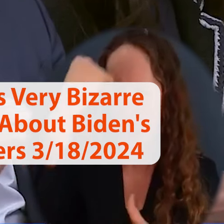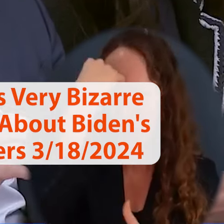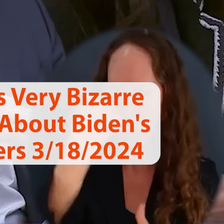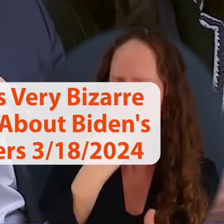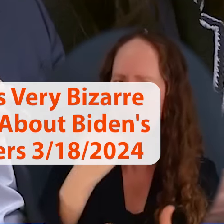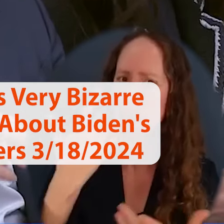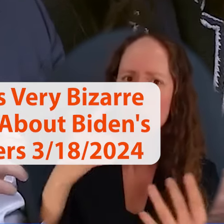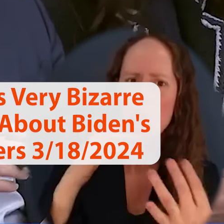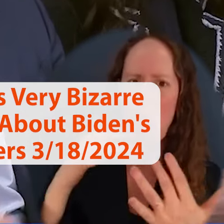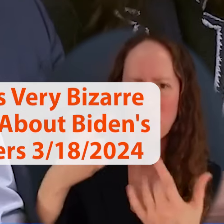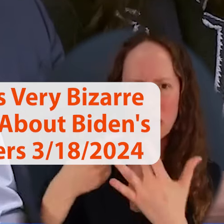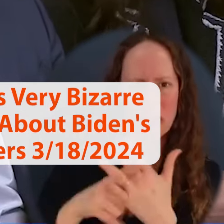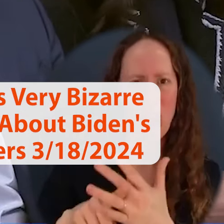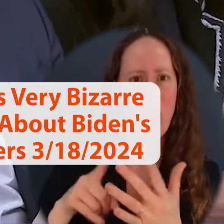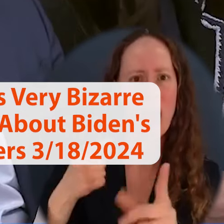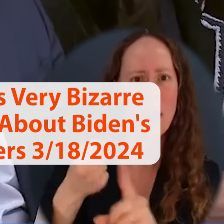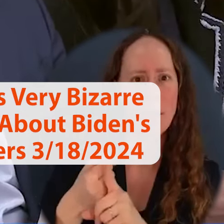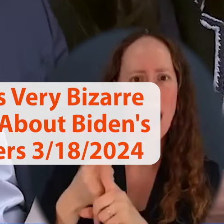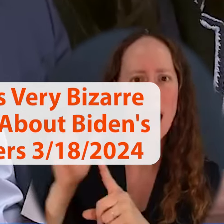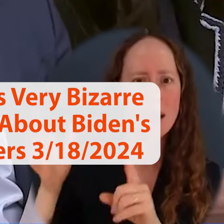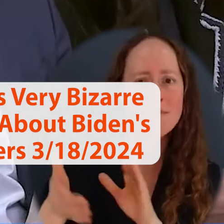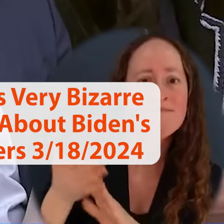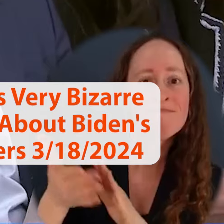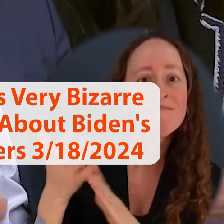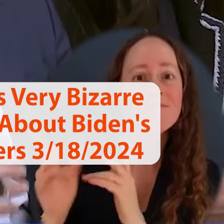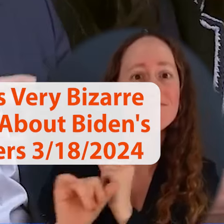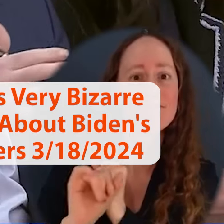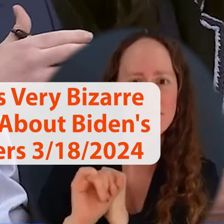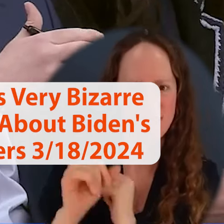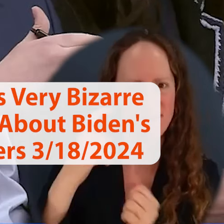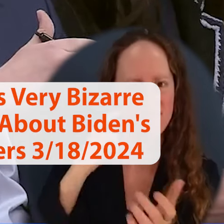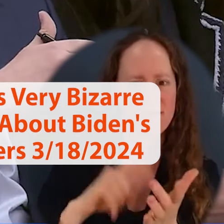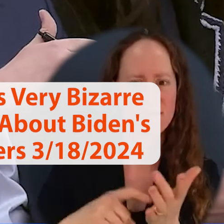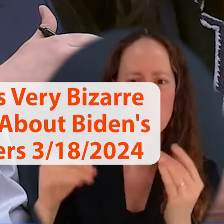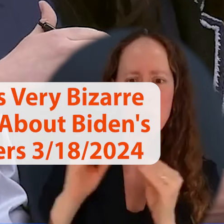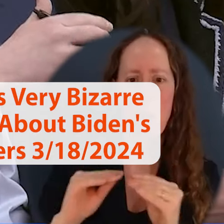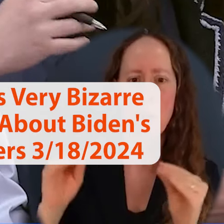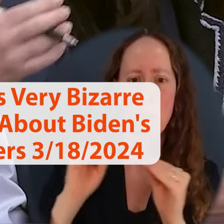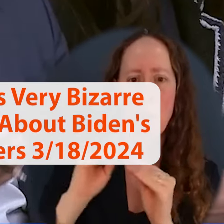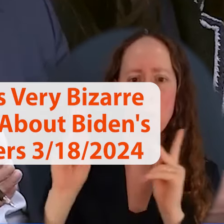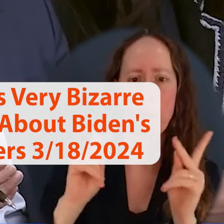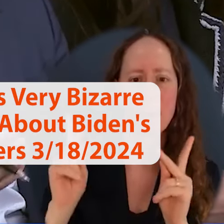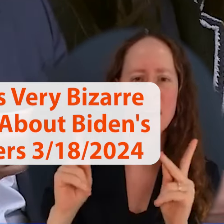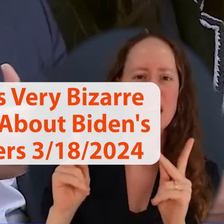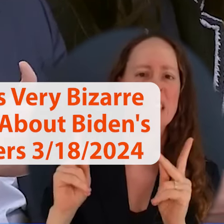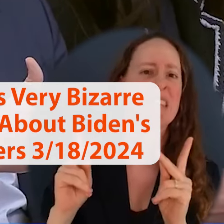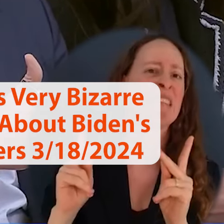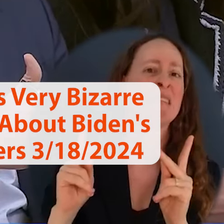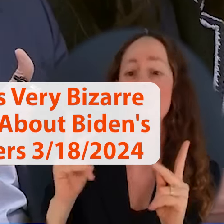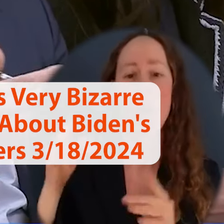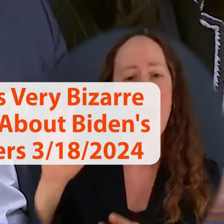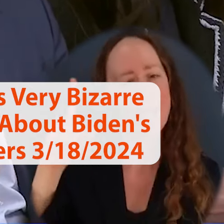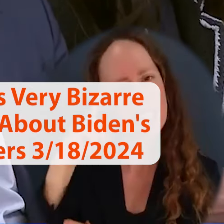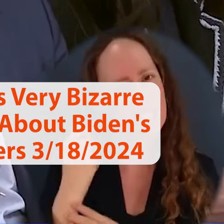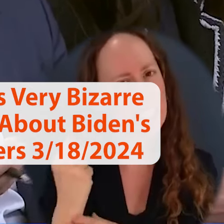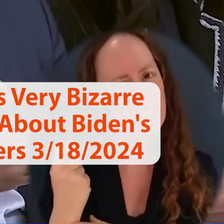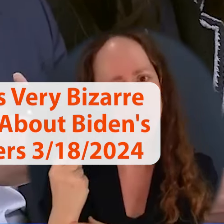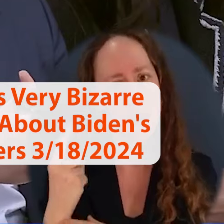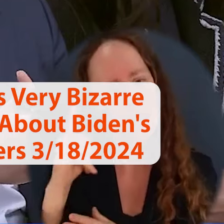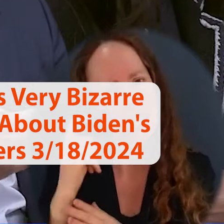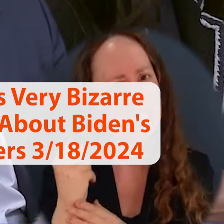to shout and swear. So when he does that, is he shouting and swearing about Netanyahu or about Hamas